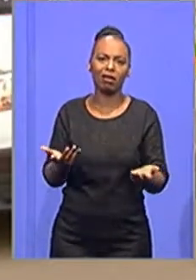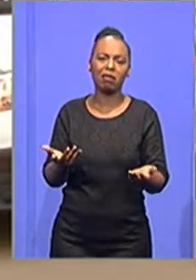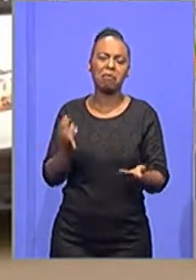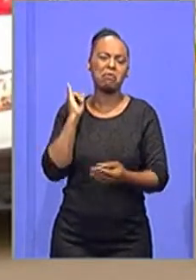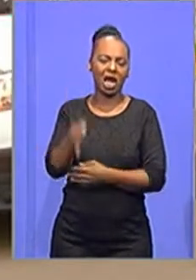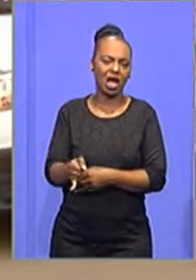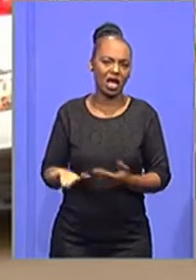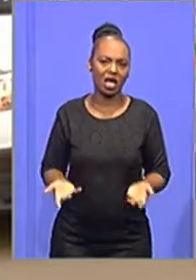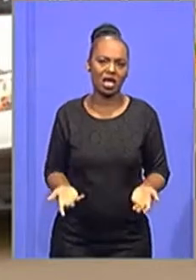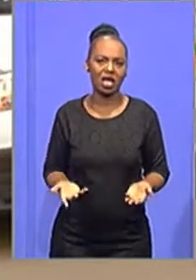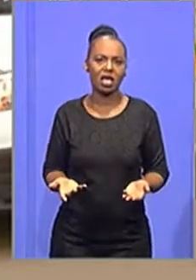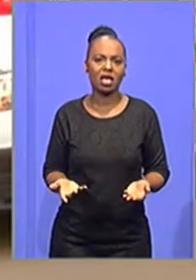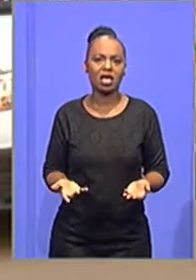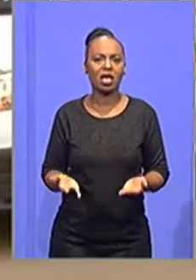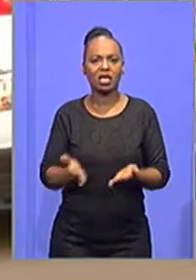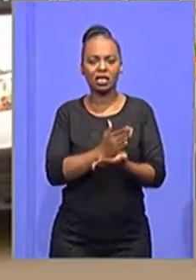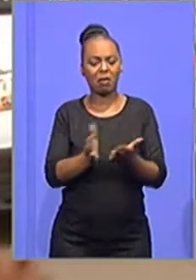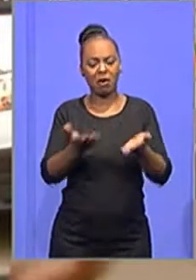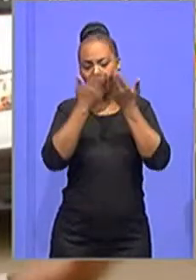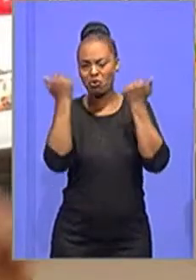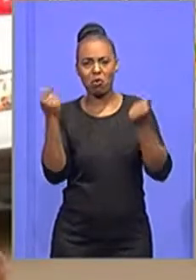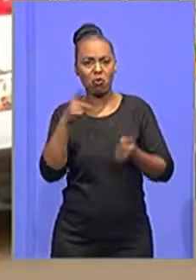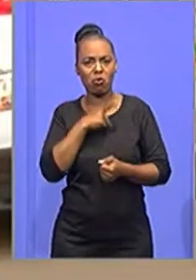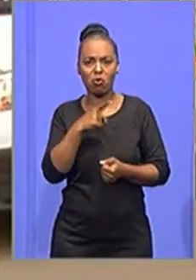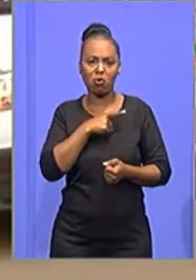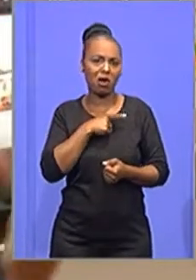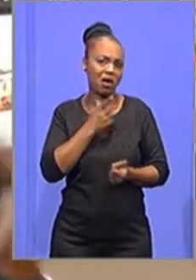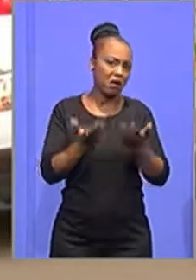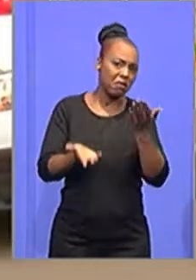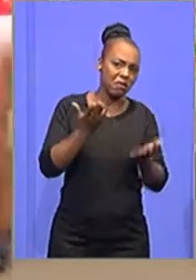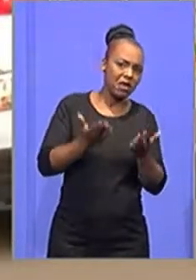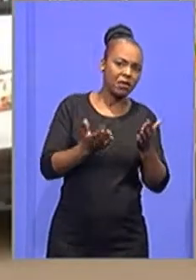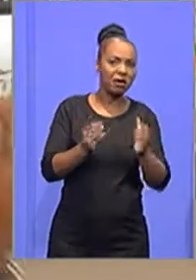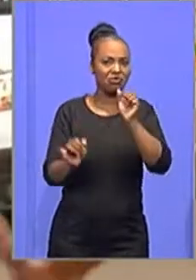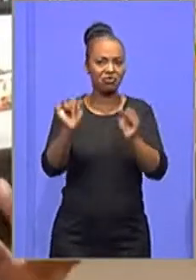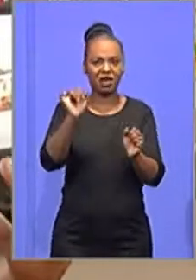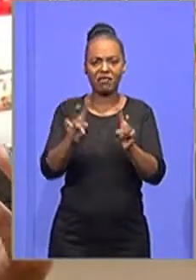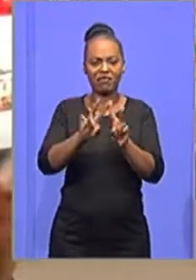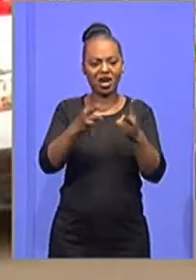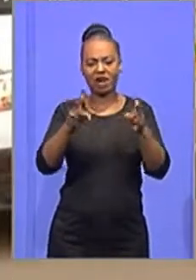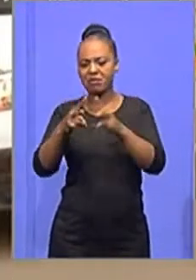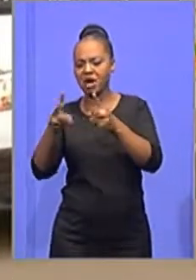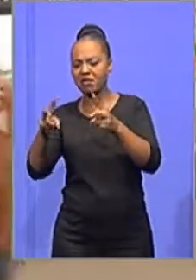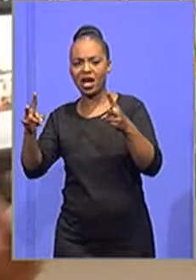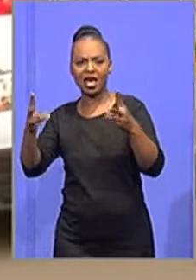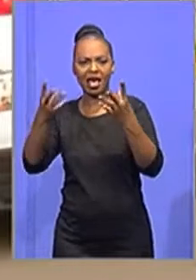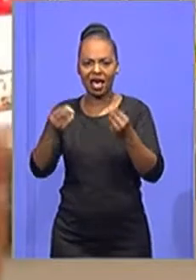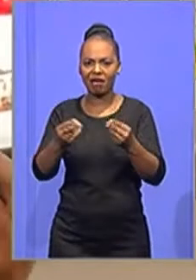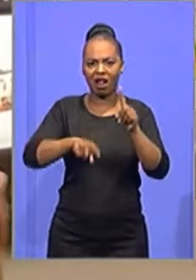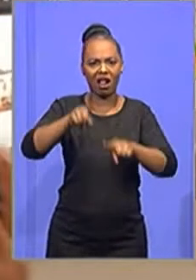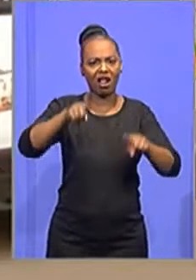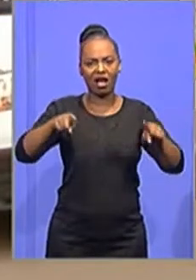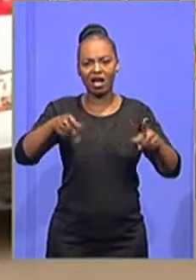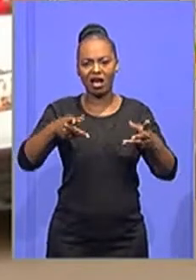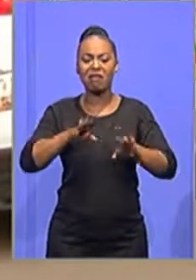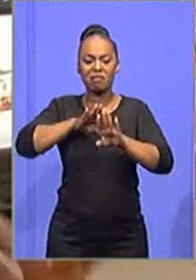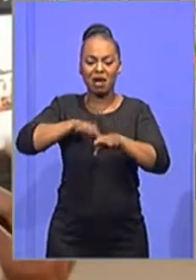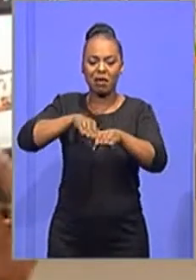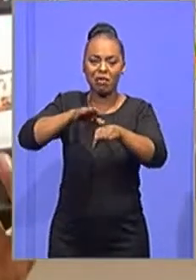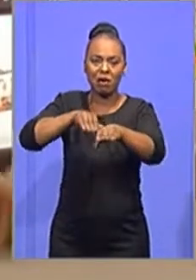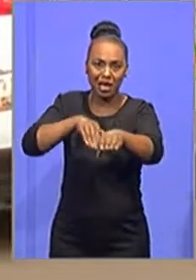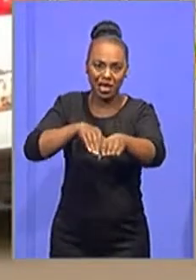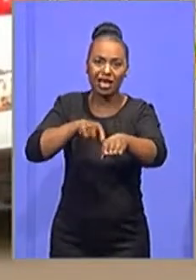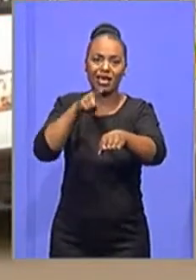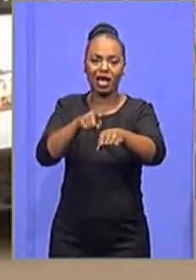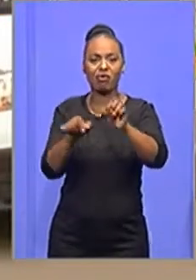Maybe ga ke tsebe mohlomong gore di-provinceng ga re kganne ka go tshwana kapa e ba sephethephethe se se ngata tseleng.